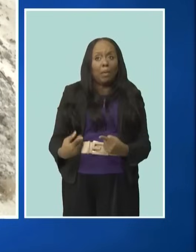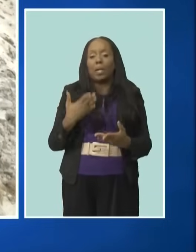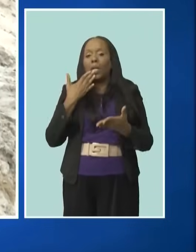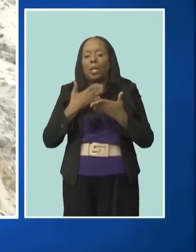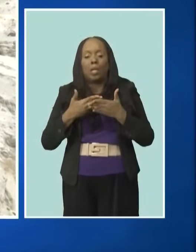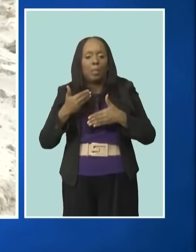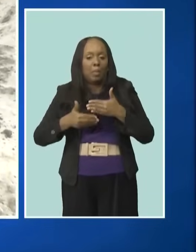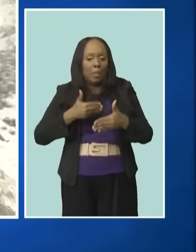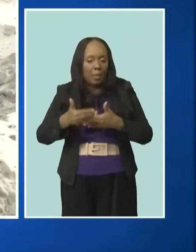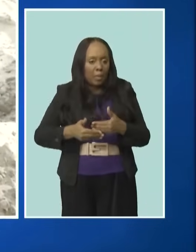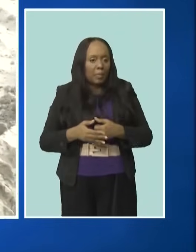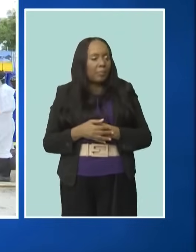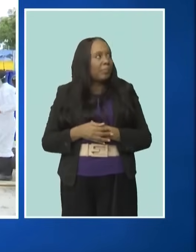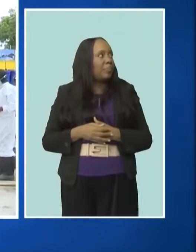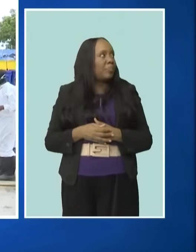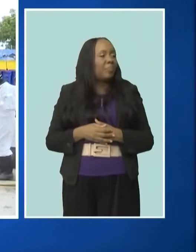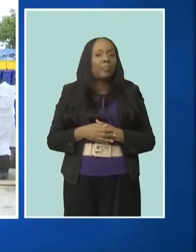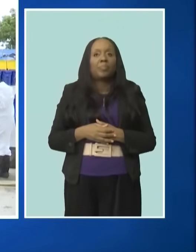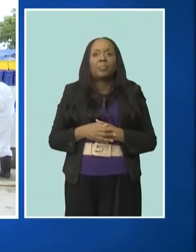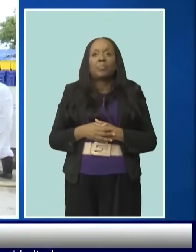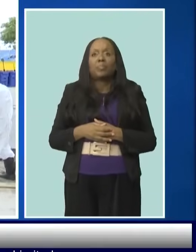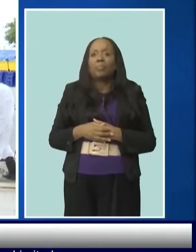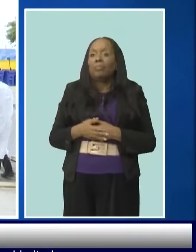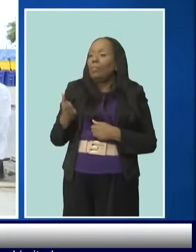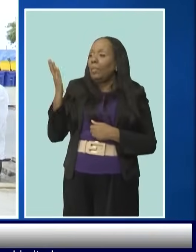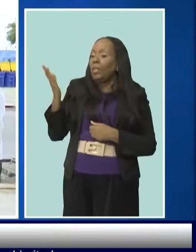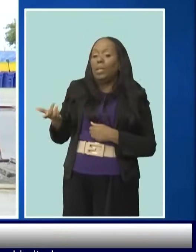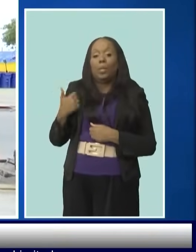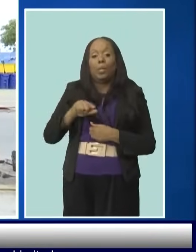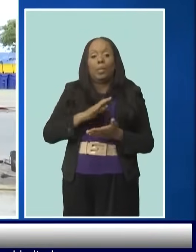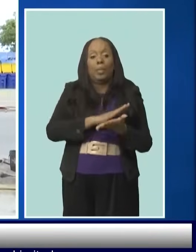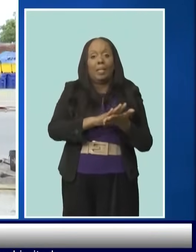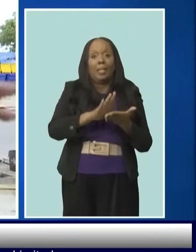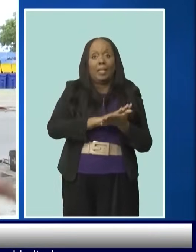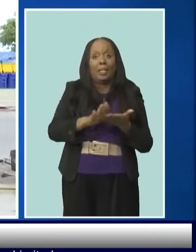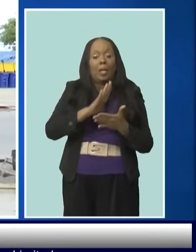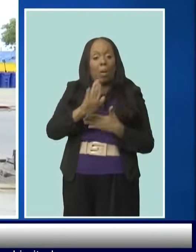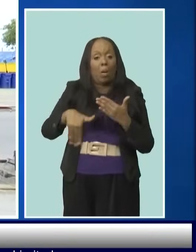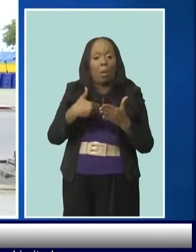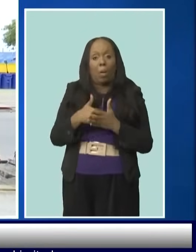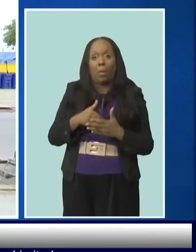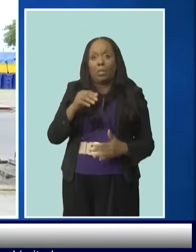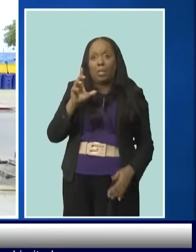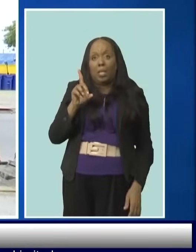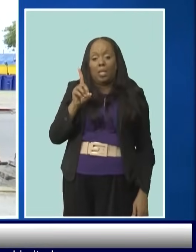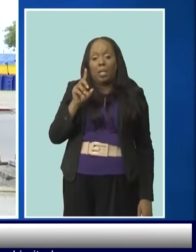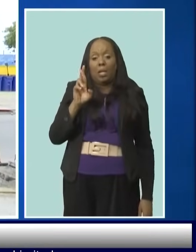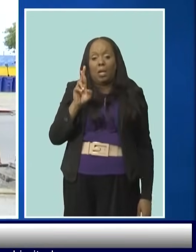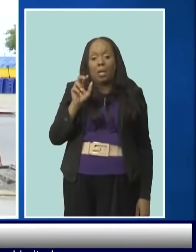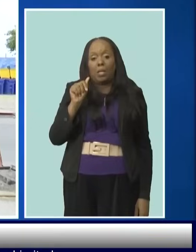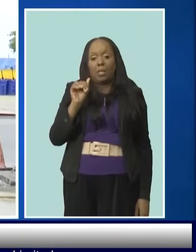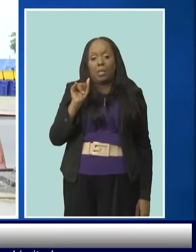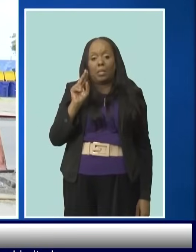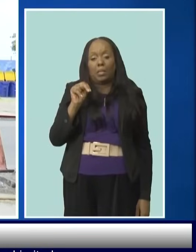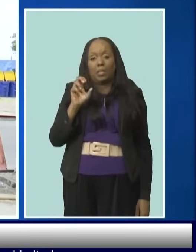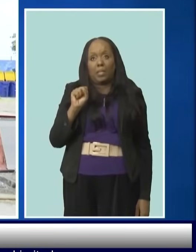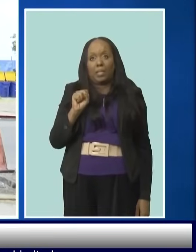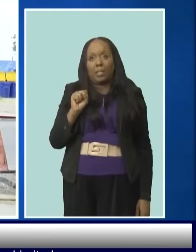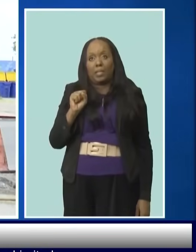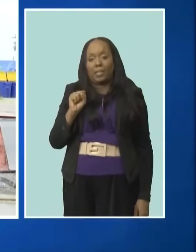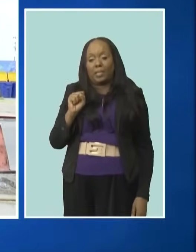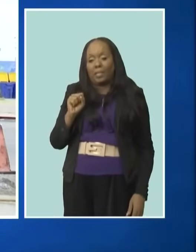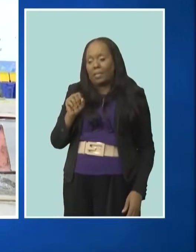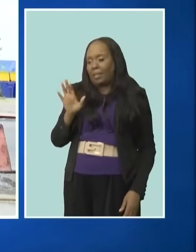progress. We have cleared all of the drains on the southern side of the road. Those are almost fully cleared of